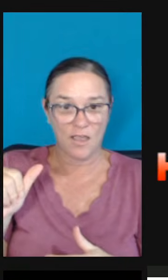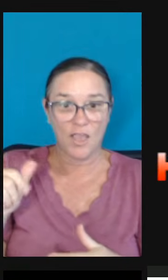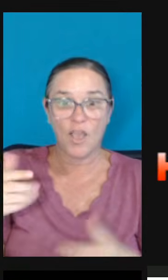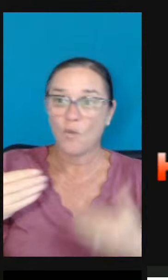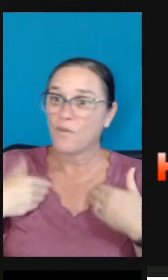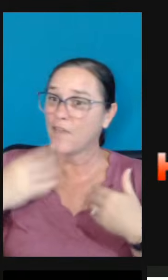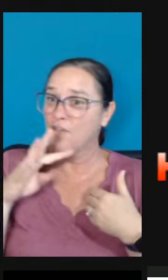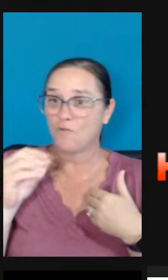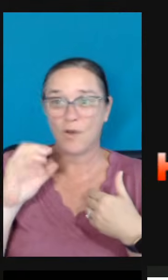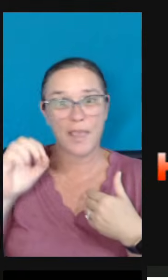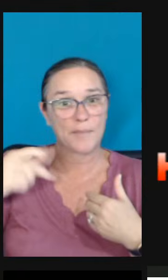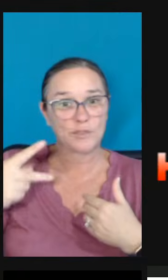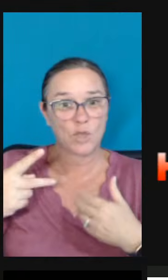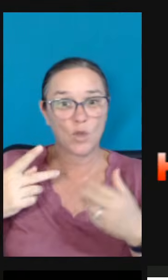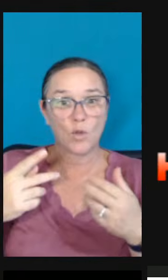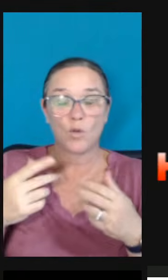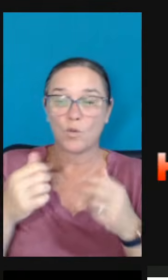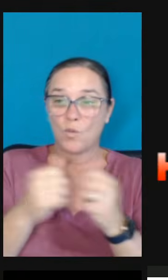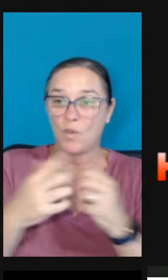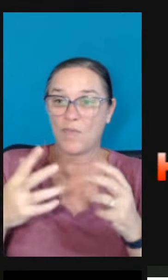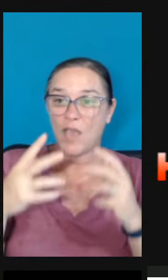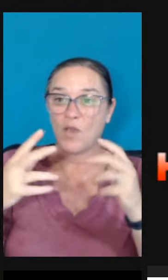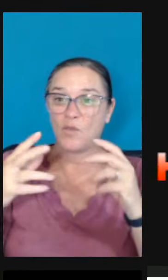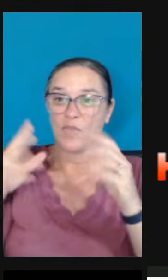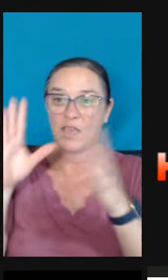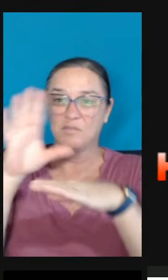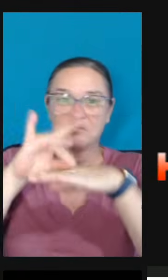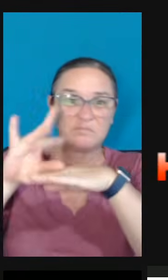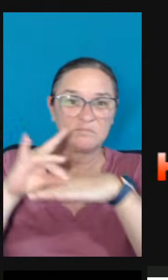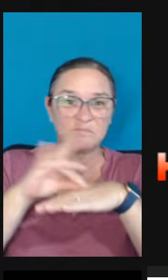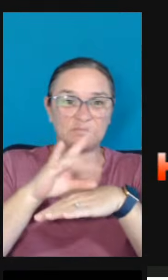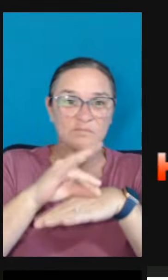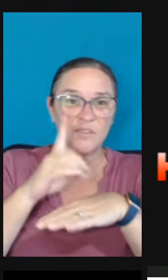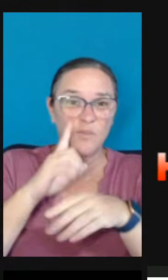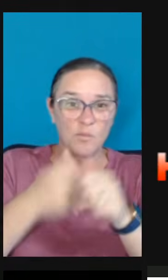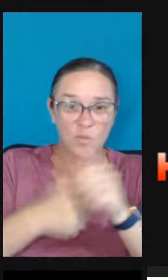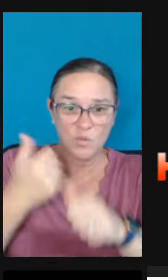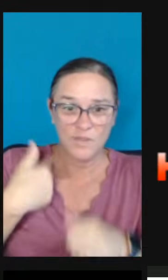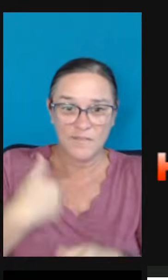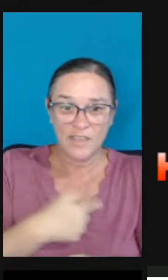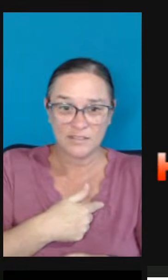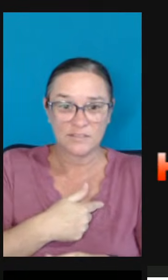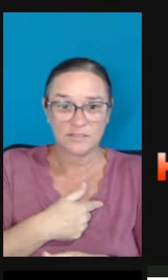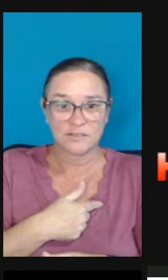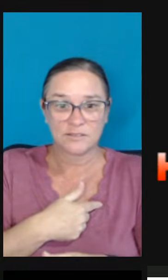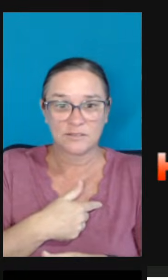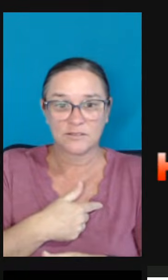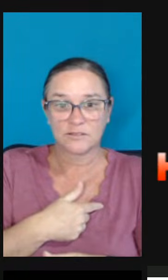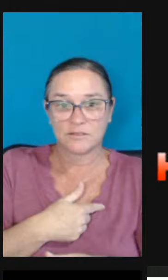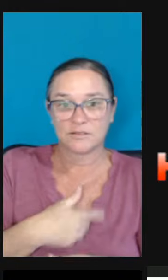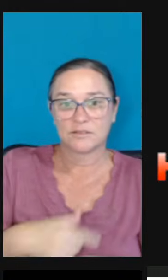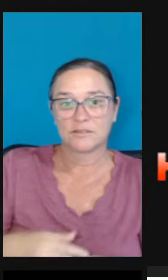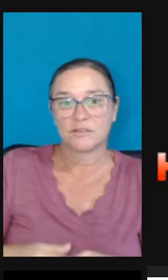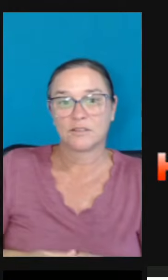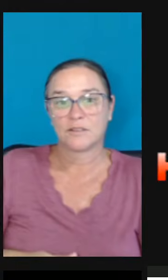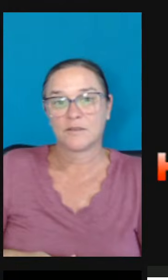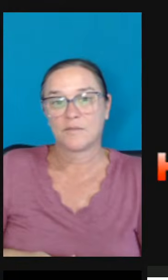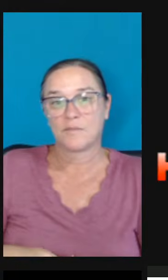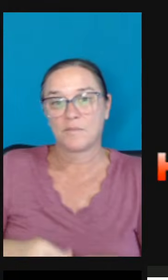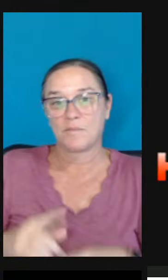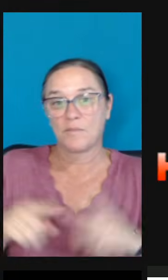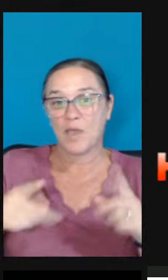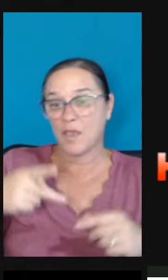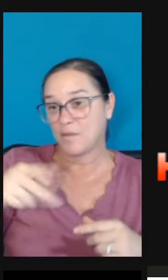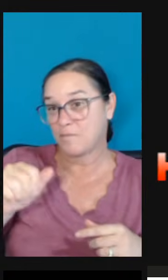them, most of us, right? You know, worth mentioning. They brought us up that Pahala,